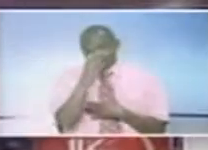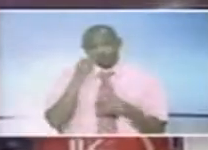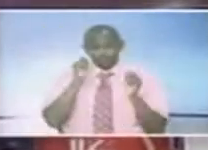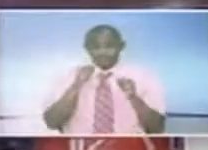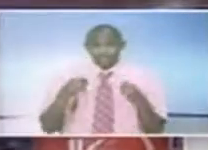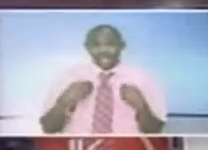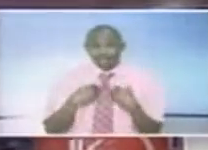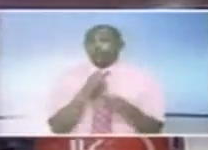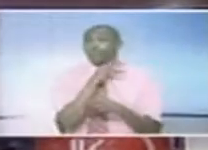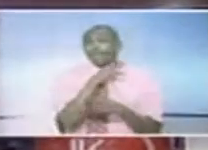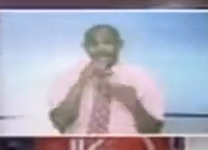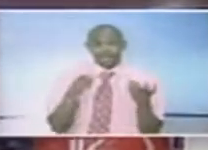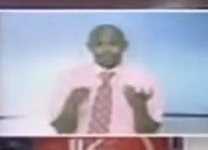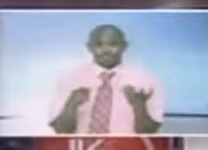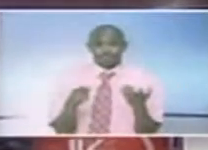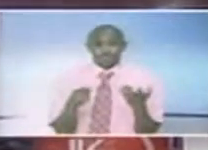be complaining with